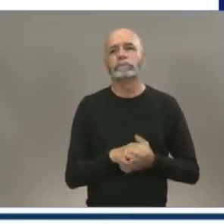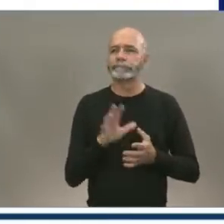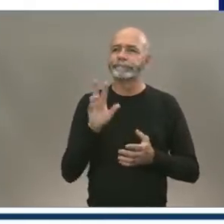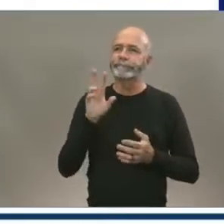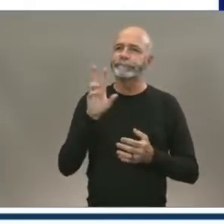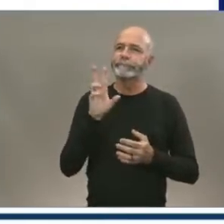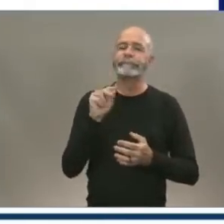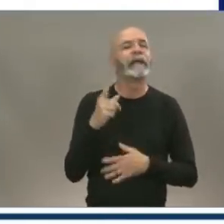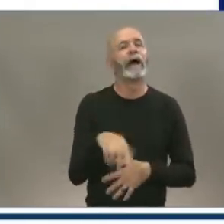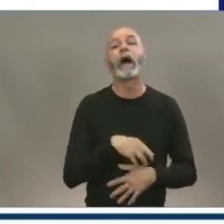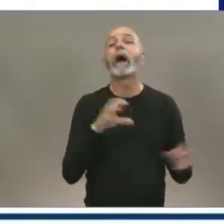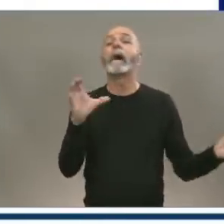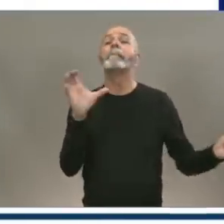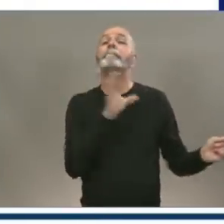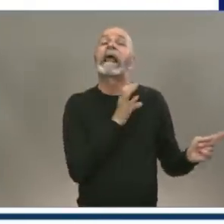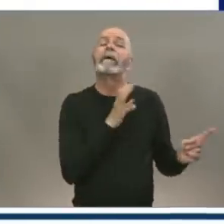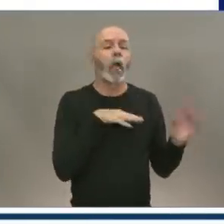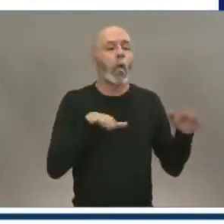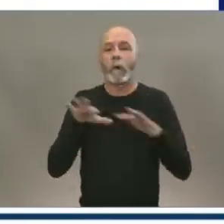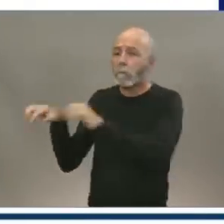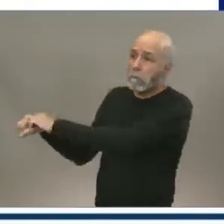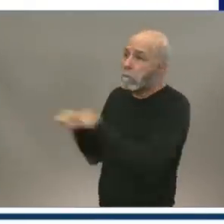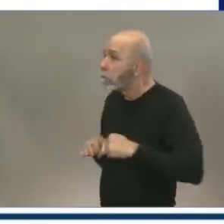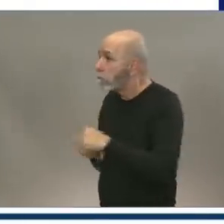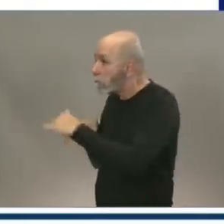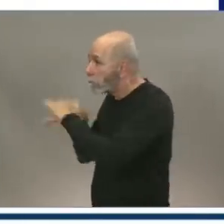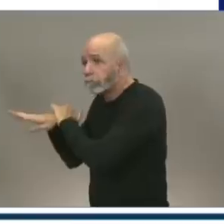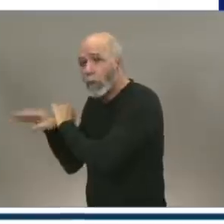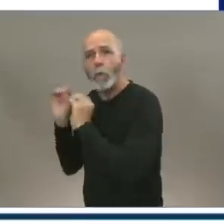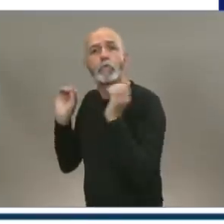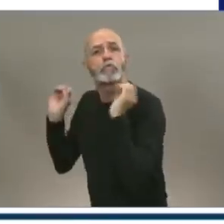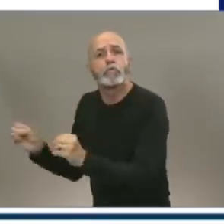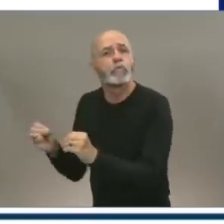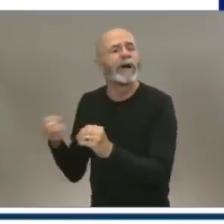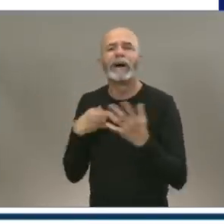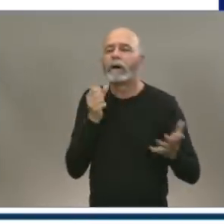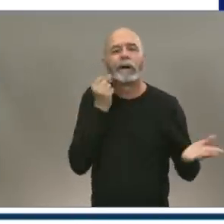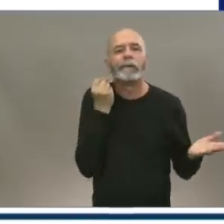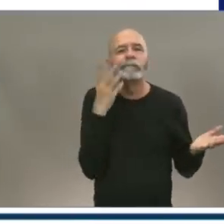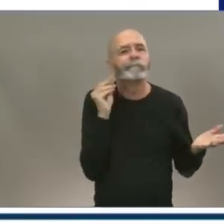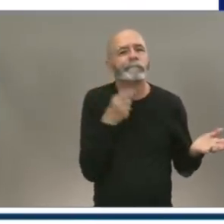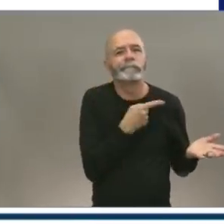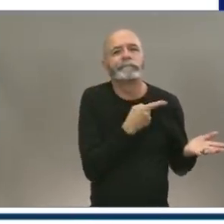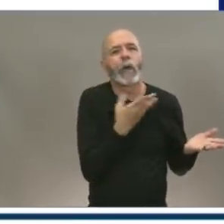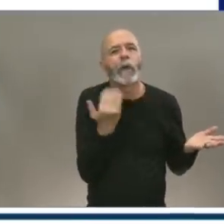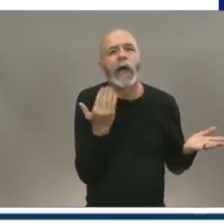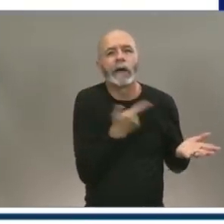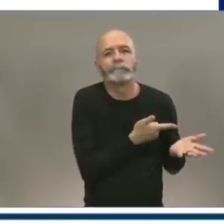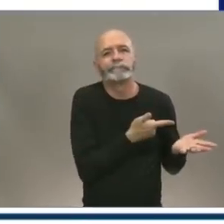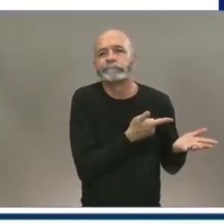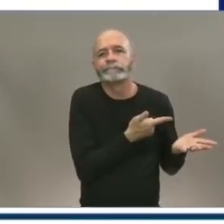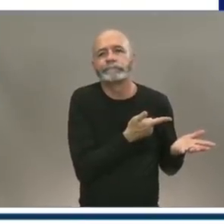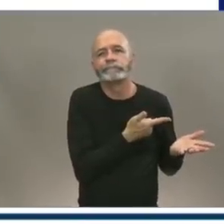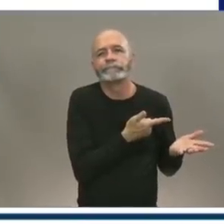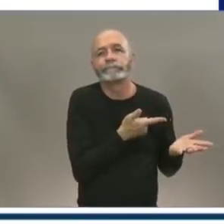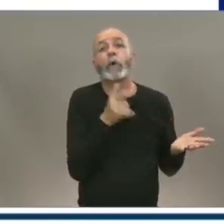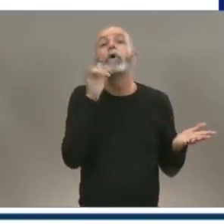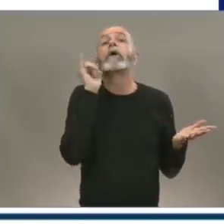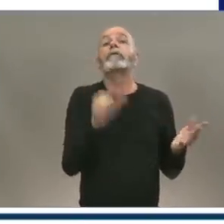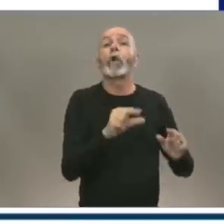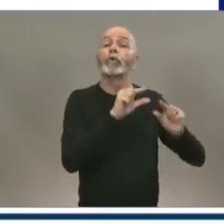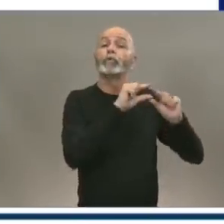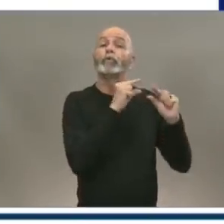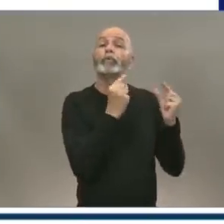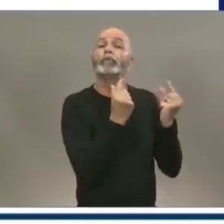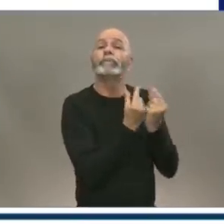their investigation or taken up on that file. But yeah, to answer your question, yes, the compliance and enforcement group of Department of